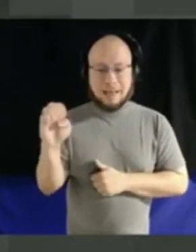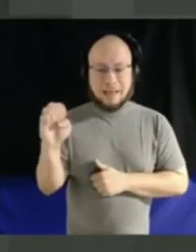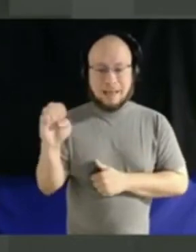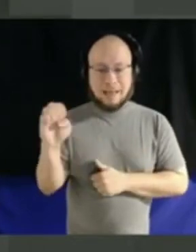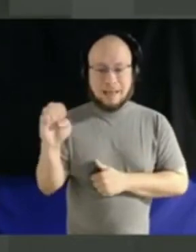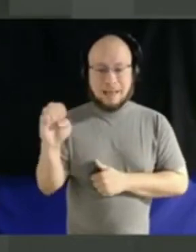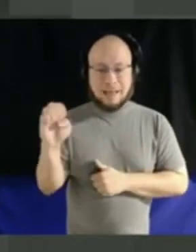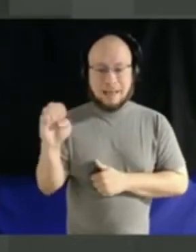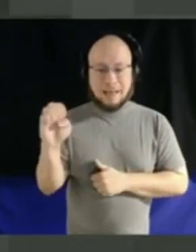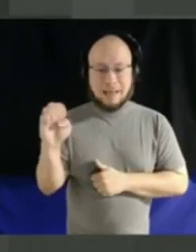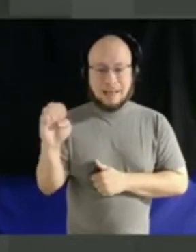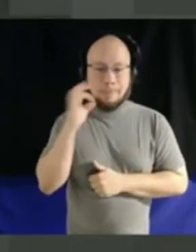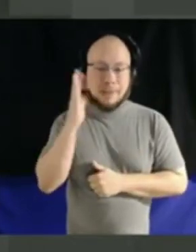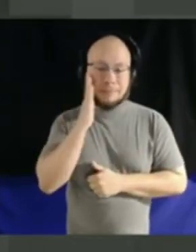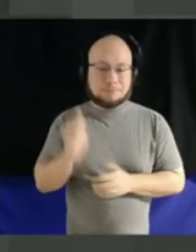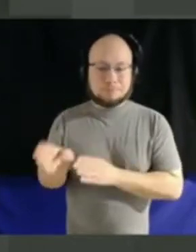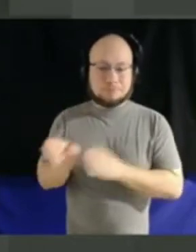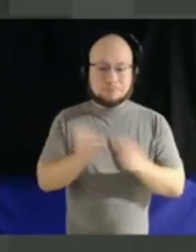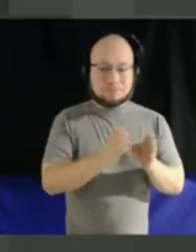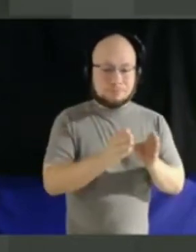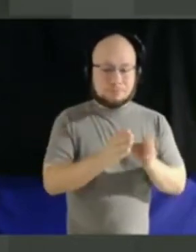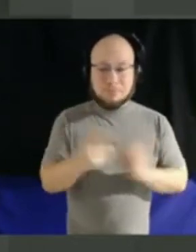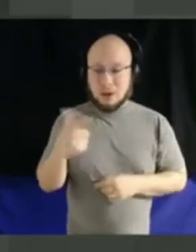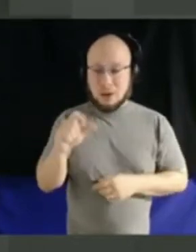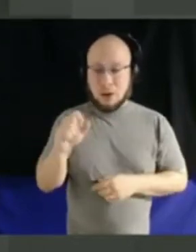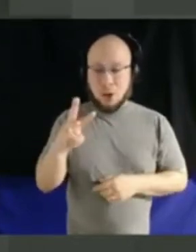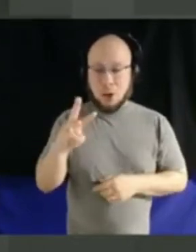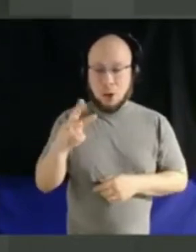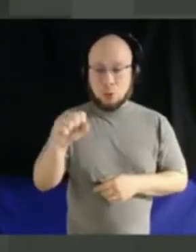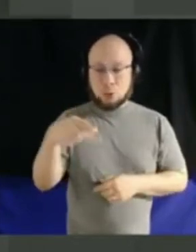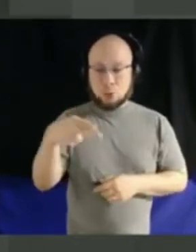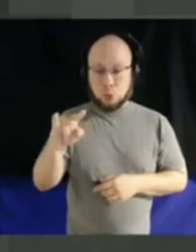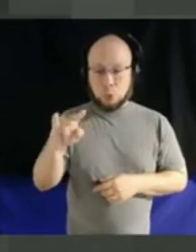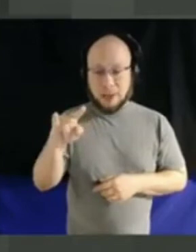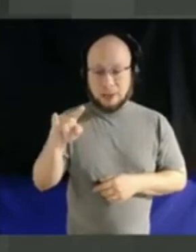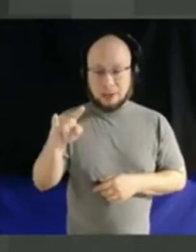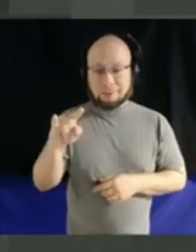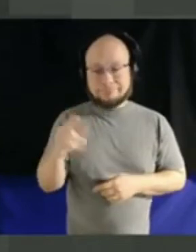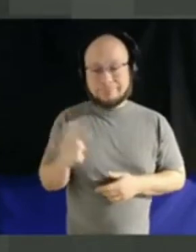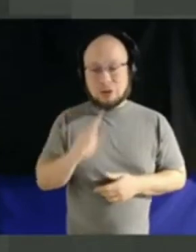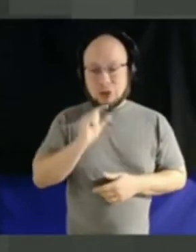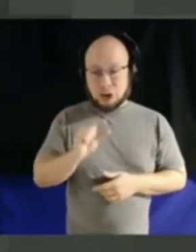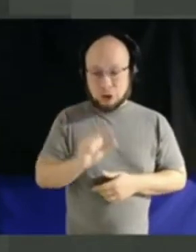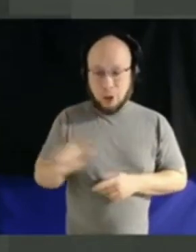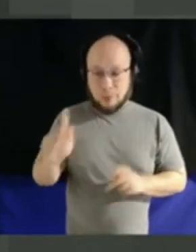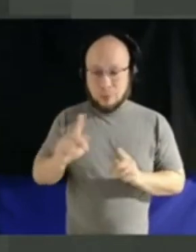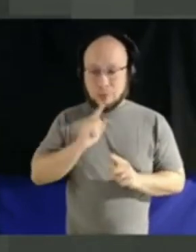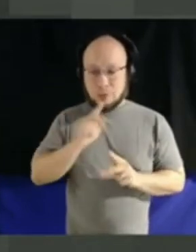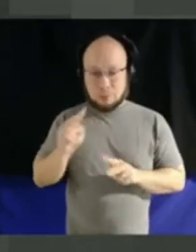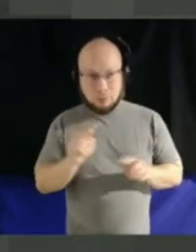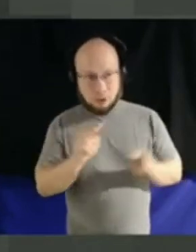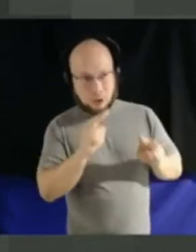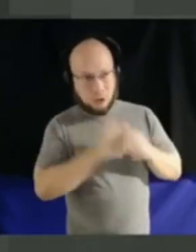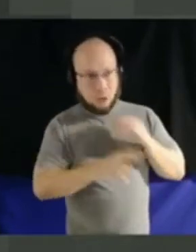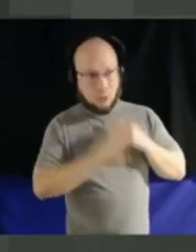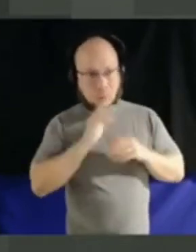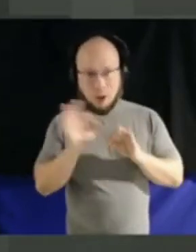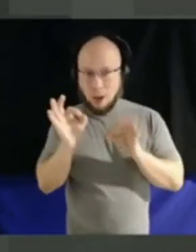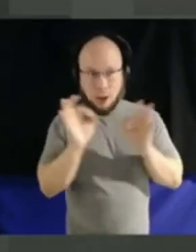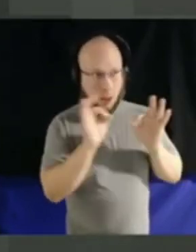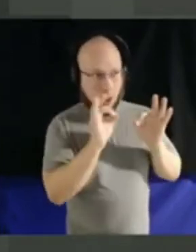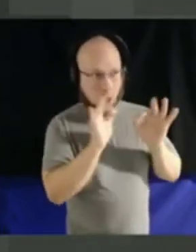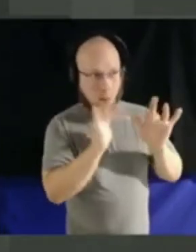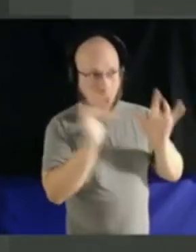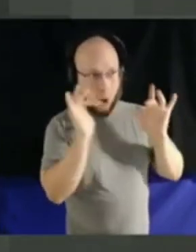the Glow's tiny trio will surely attest. They sure are distracting to look at. The